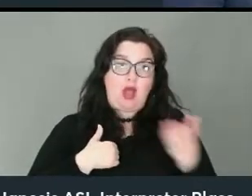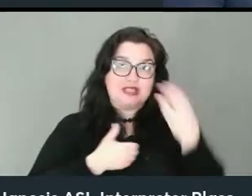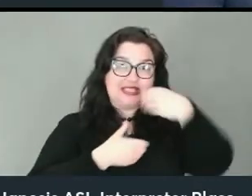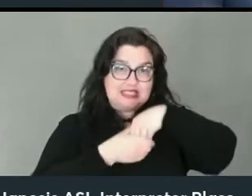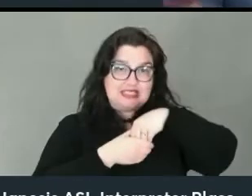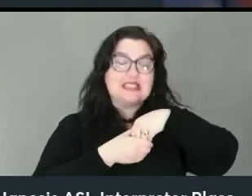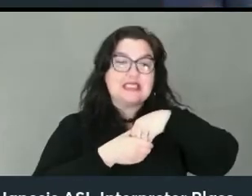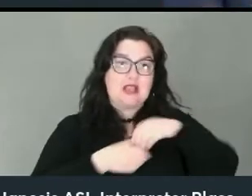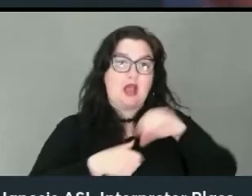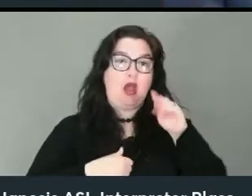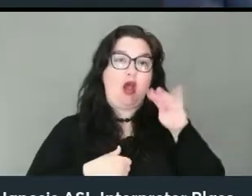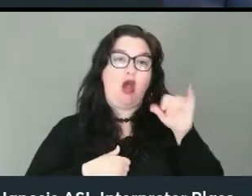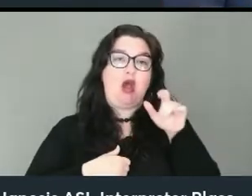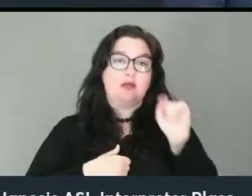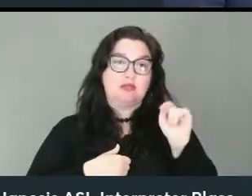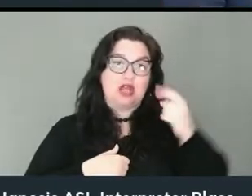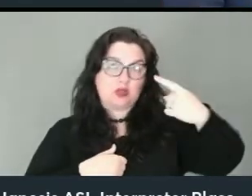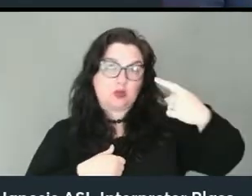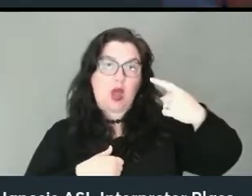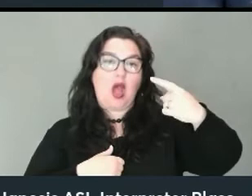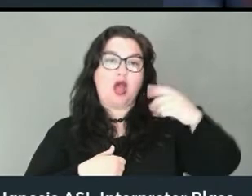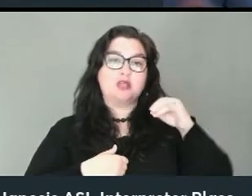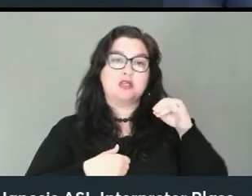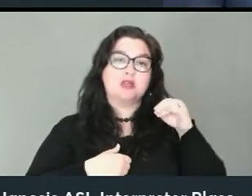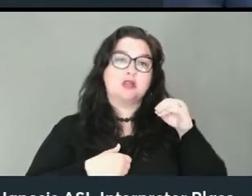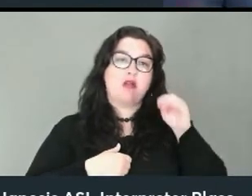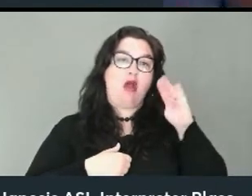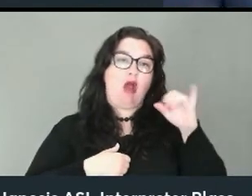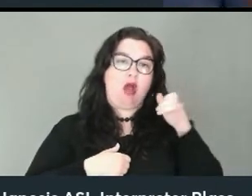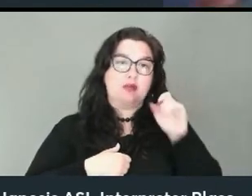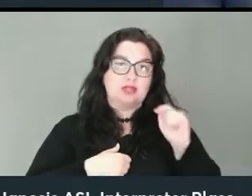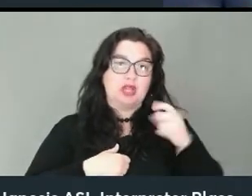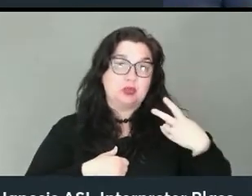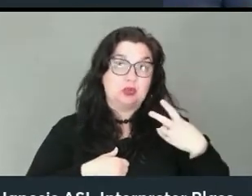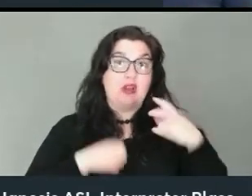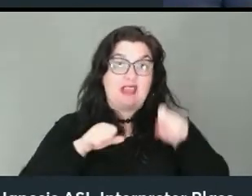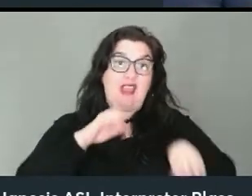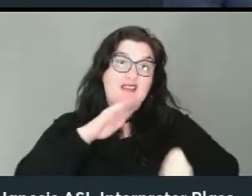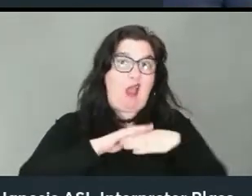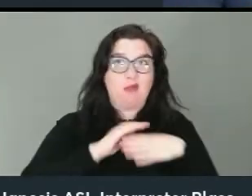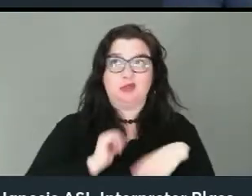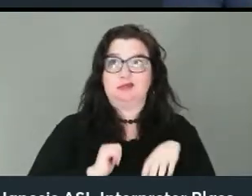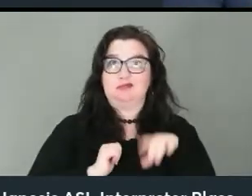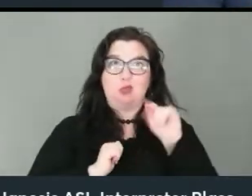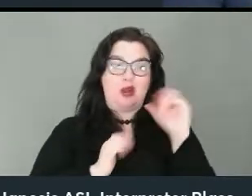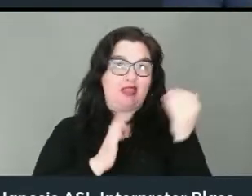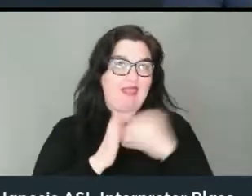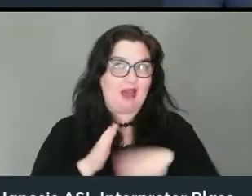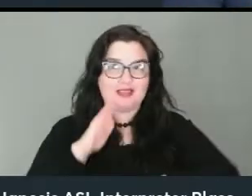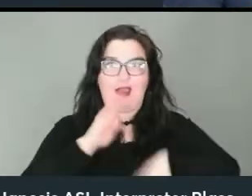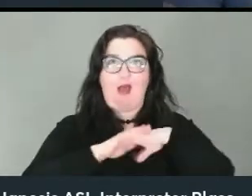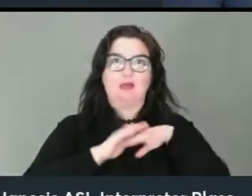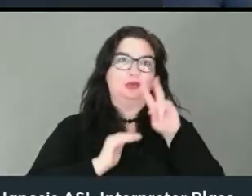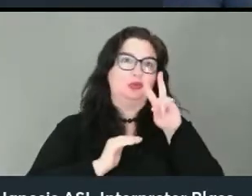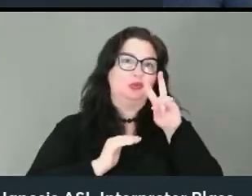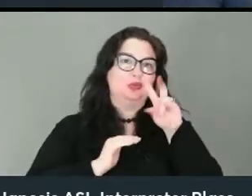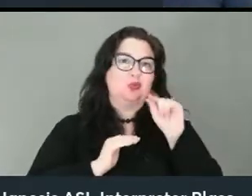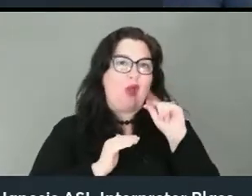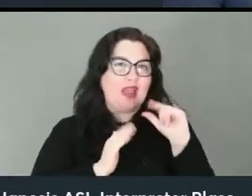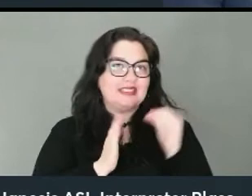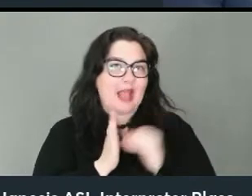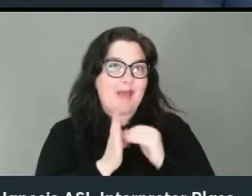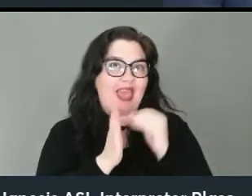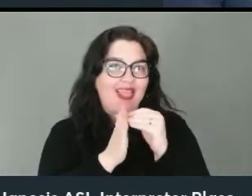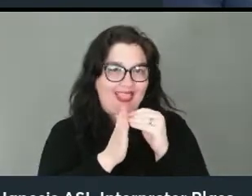and object 1, but it could have 2,000, could have 20,000, could have 20 million objects in it. And, these